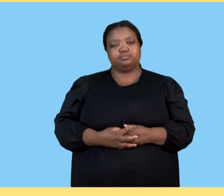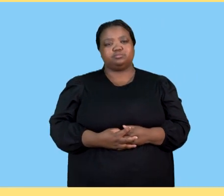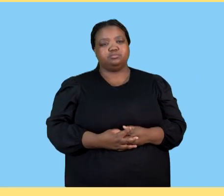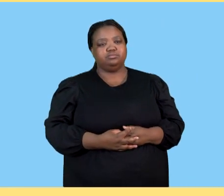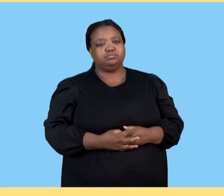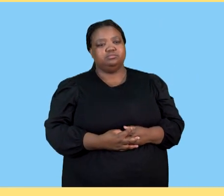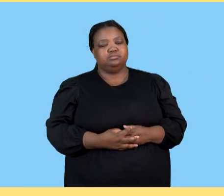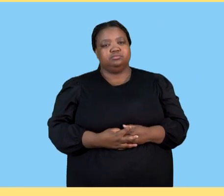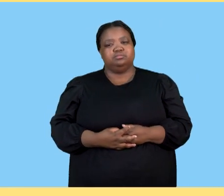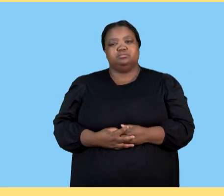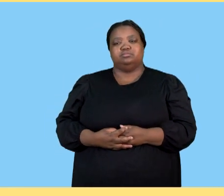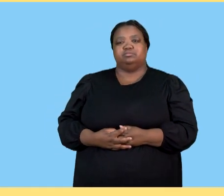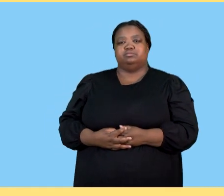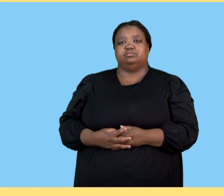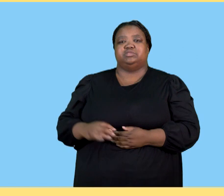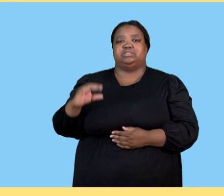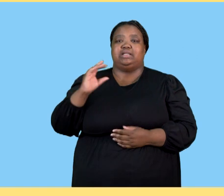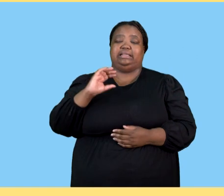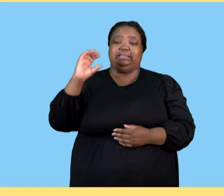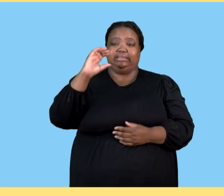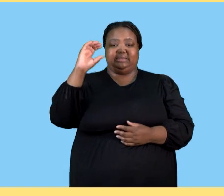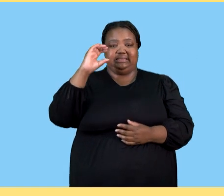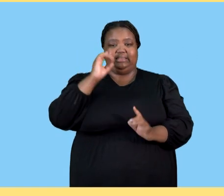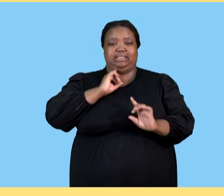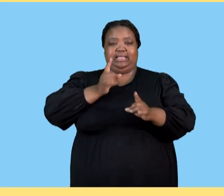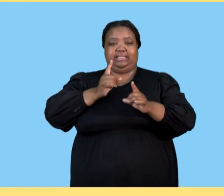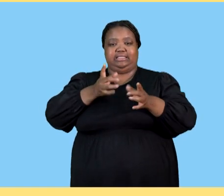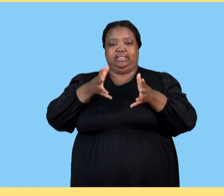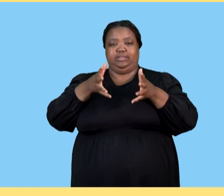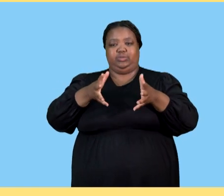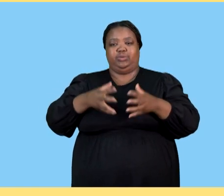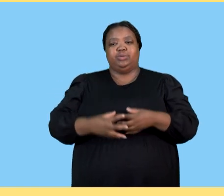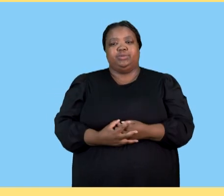32,660. That is the answer to C.